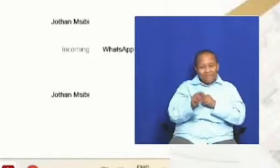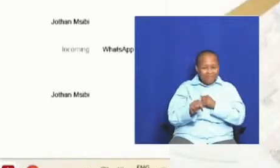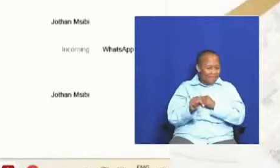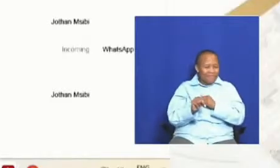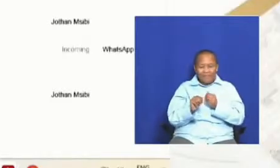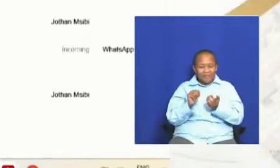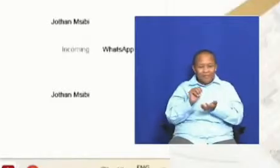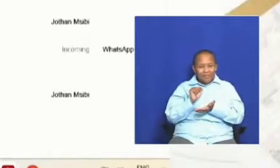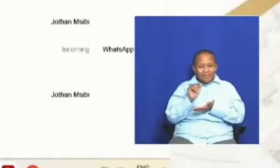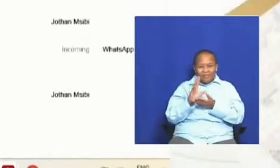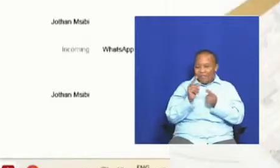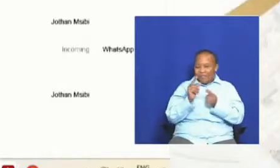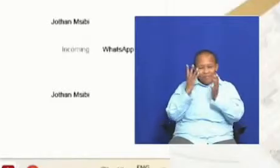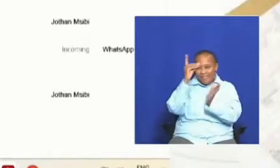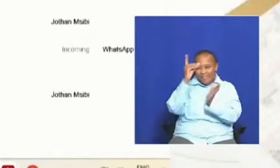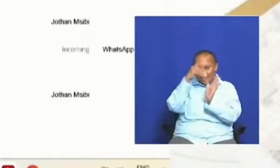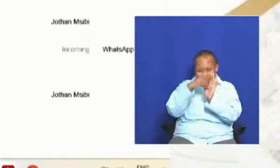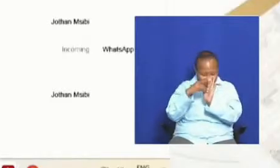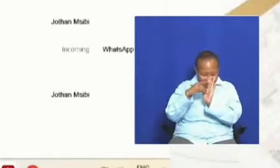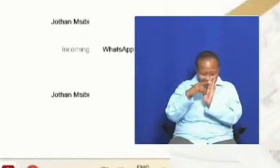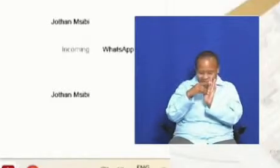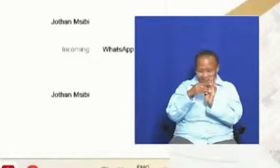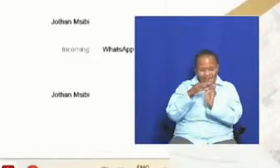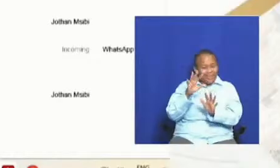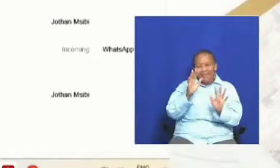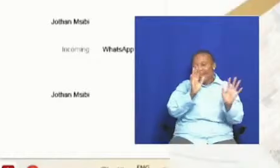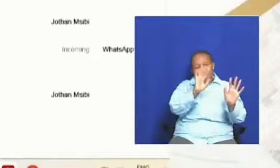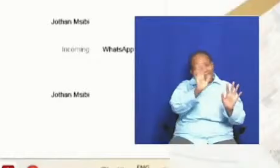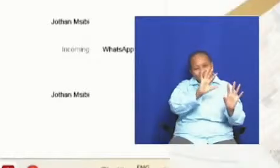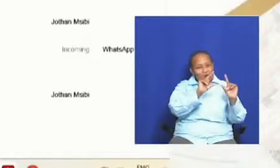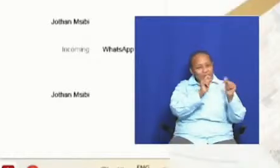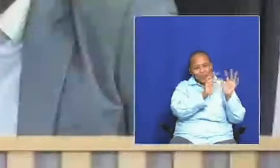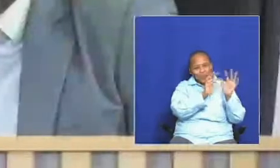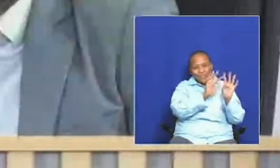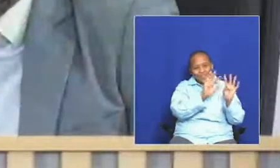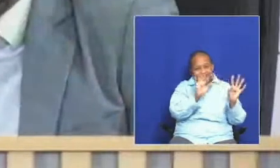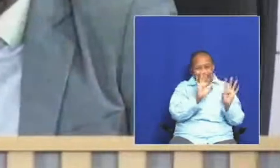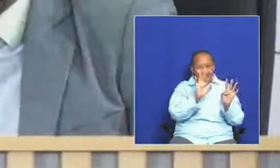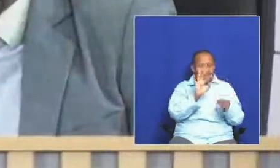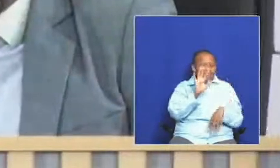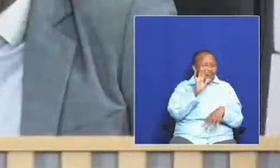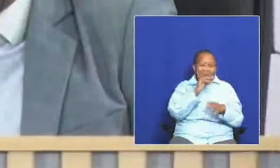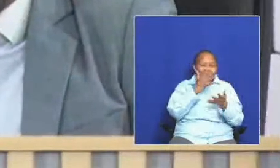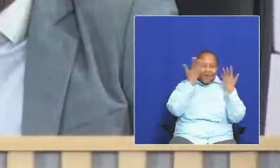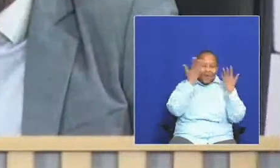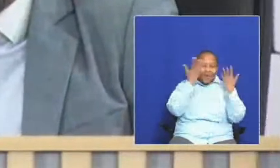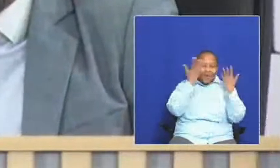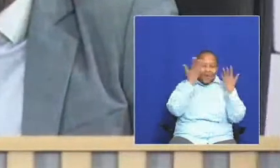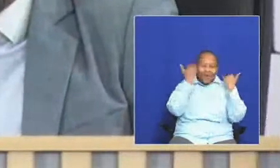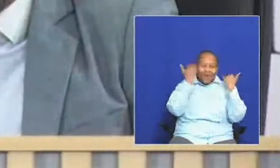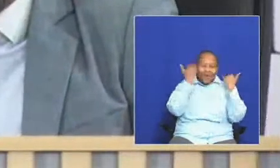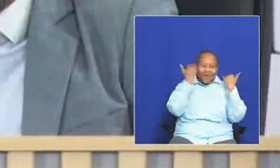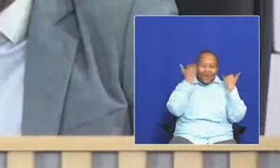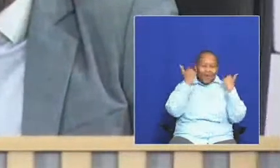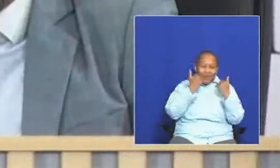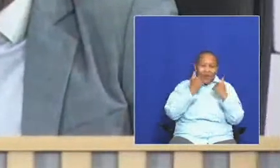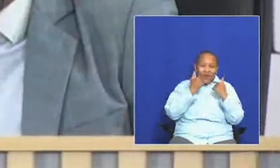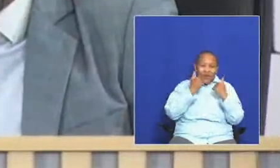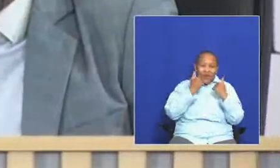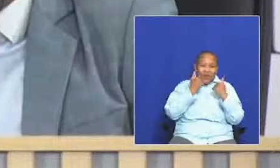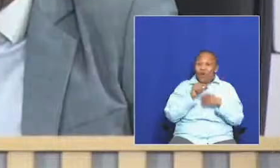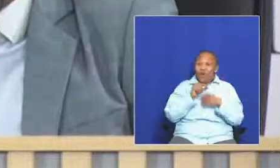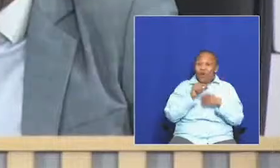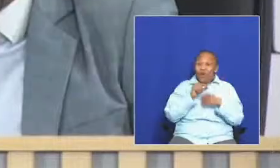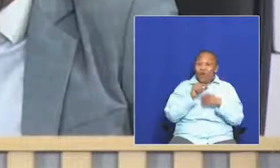Commissioner, I don't know. I don't want to lie to you. And it's you talking, Mr. Matlala, so you should be able to tell us what you were saying.